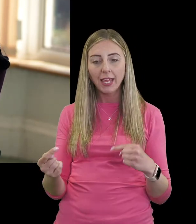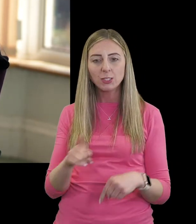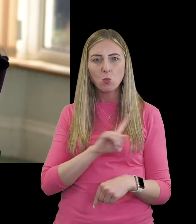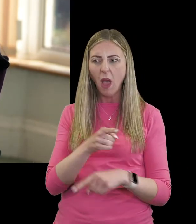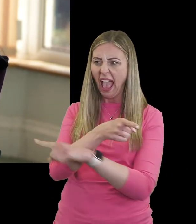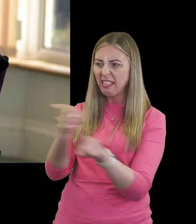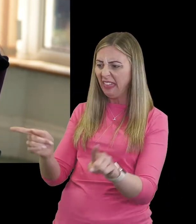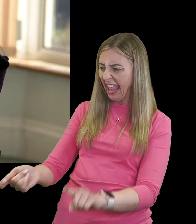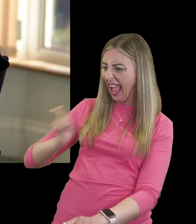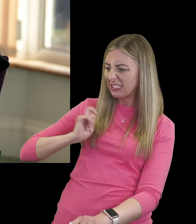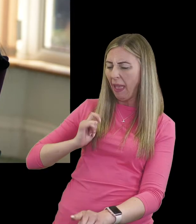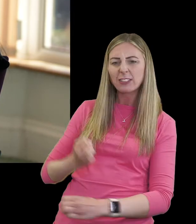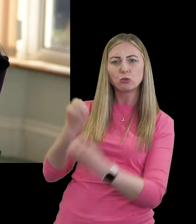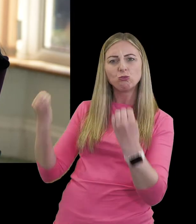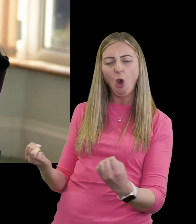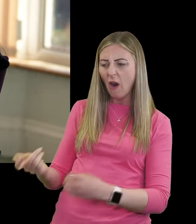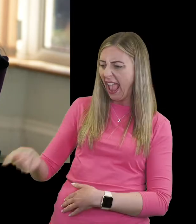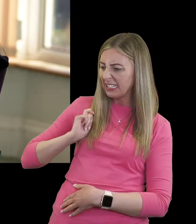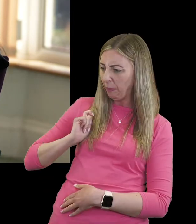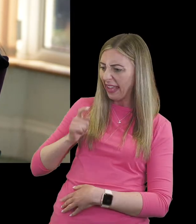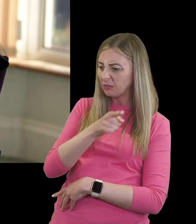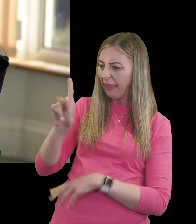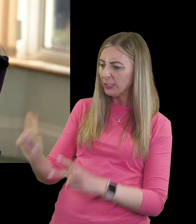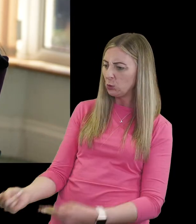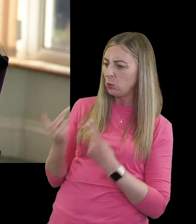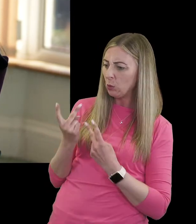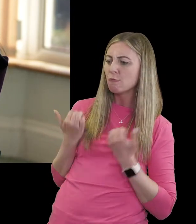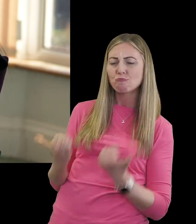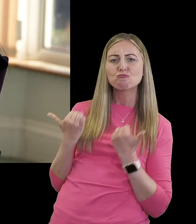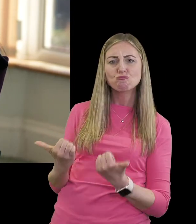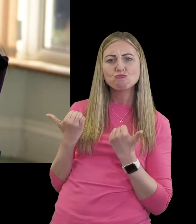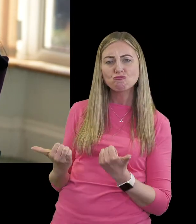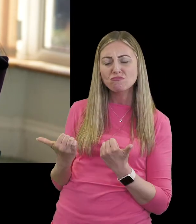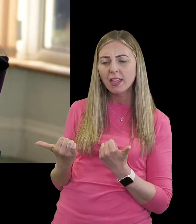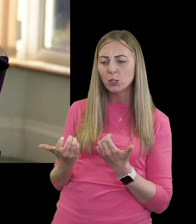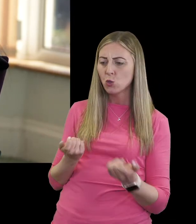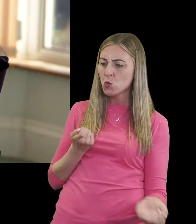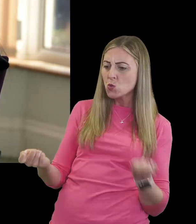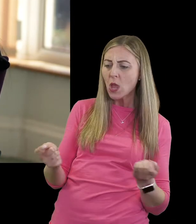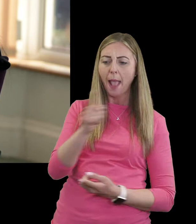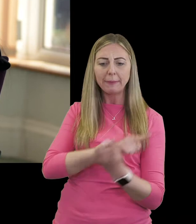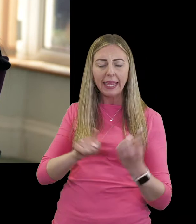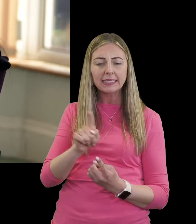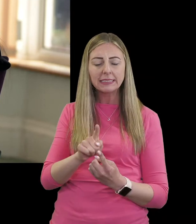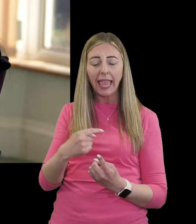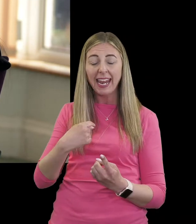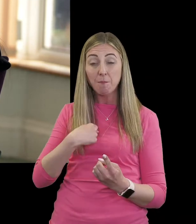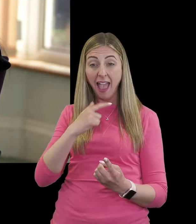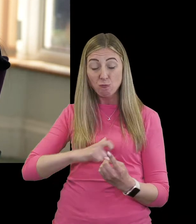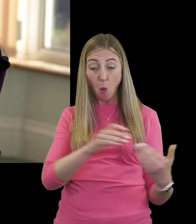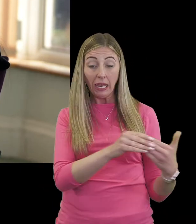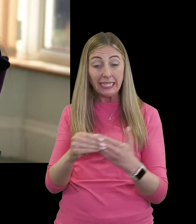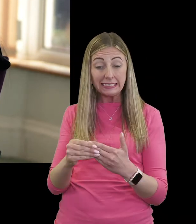expected to be strong and you're expected to be able to run meetings. I'm in a leadership